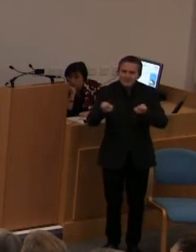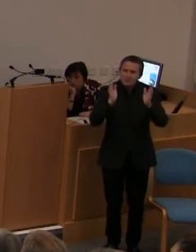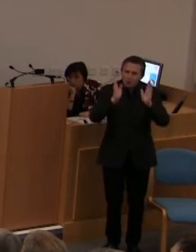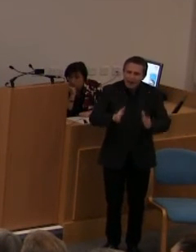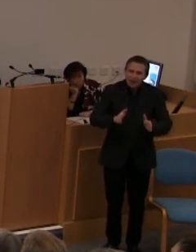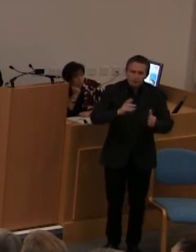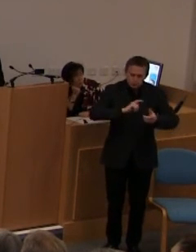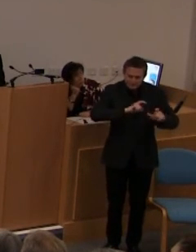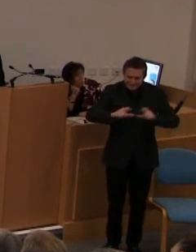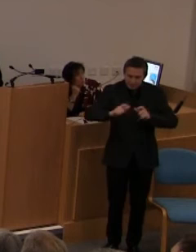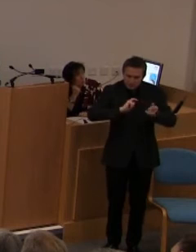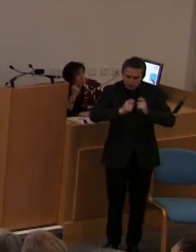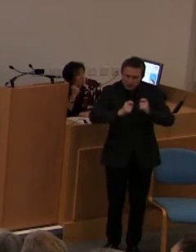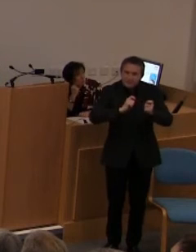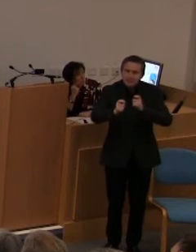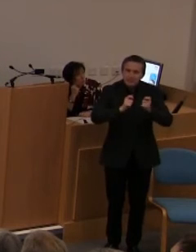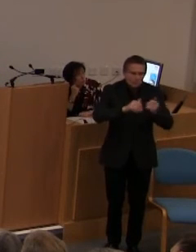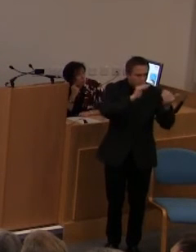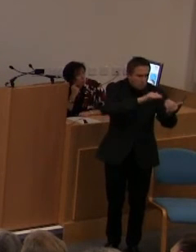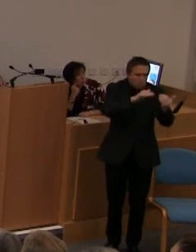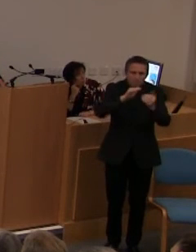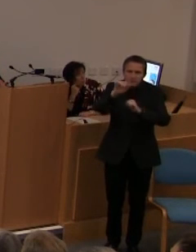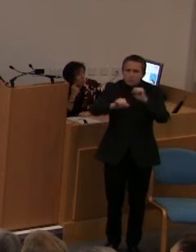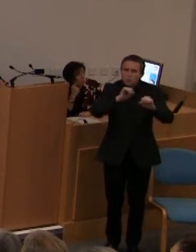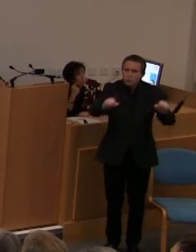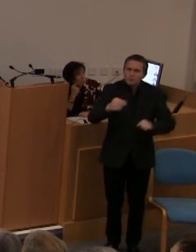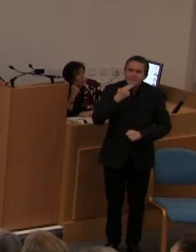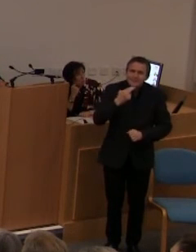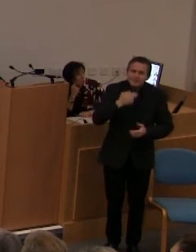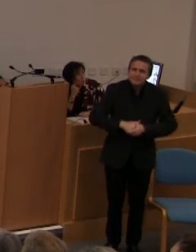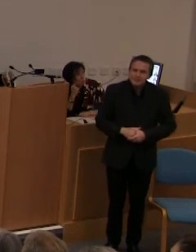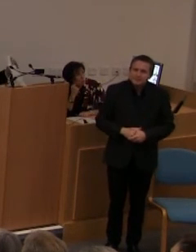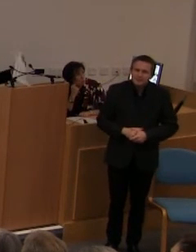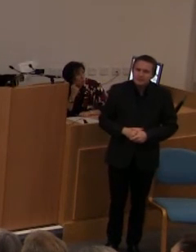ourselves if we're going to be relevant to our population.